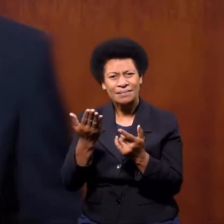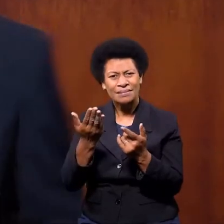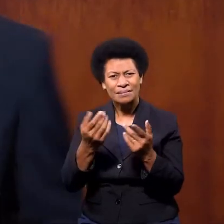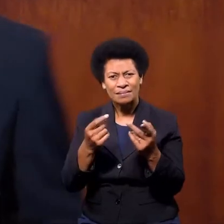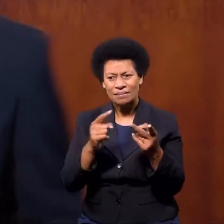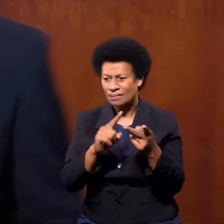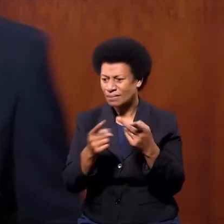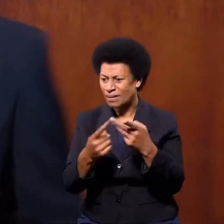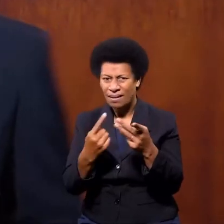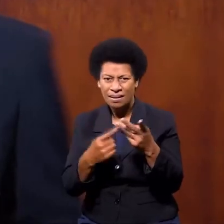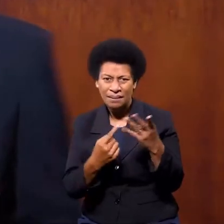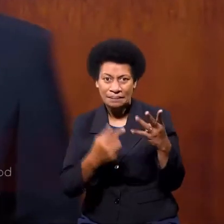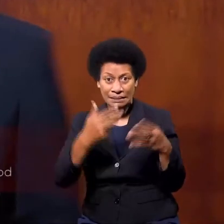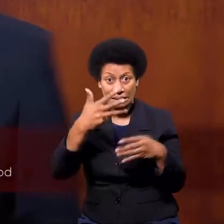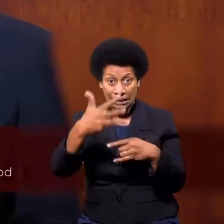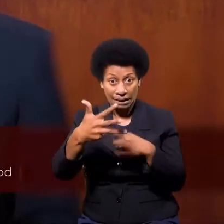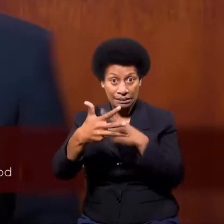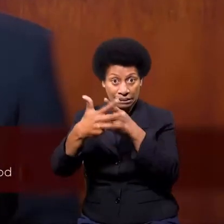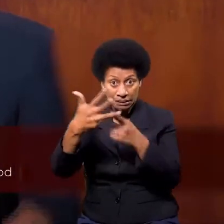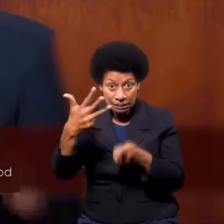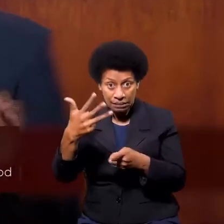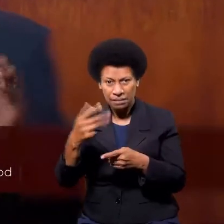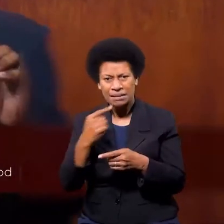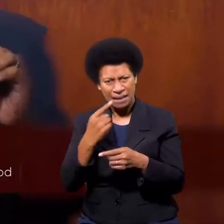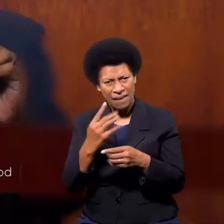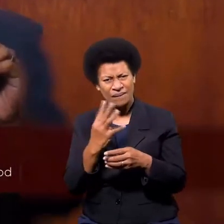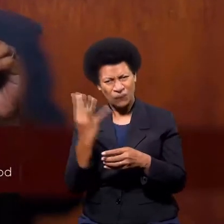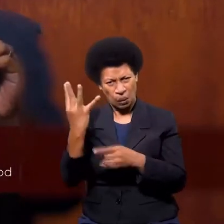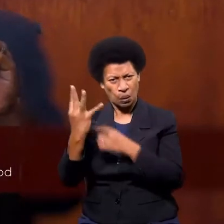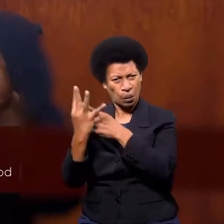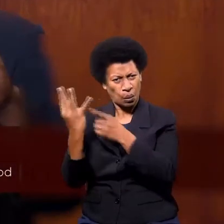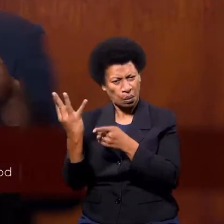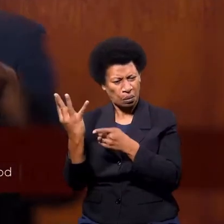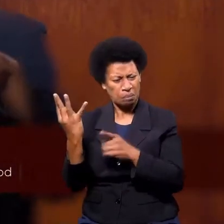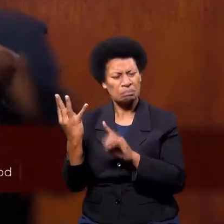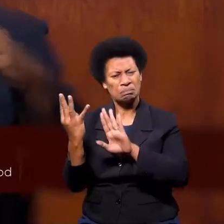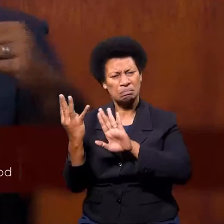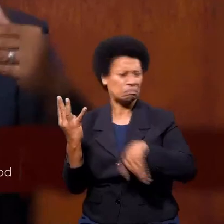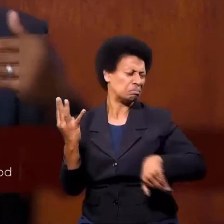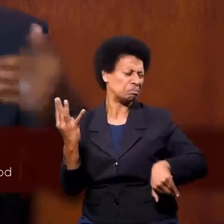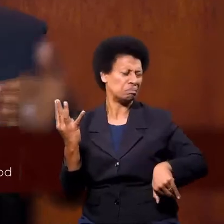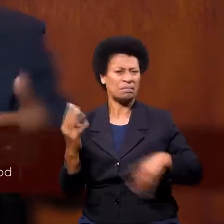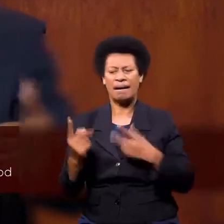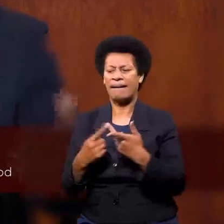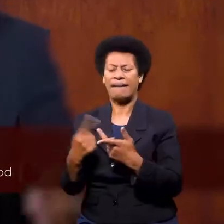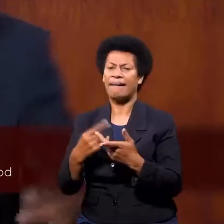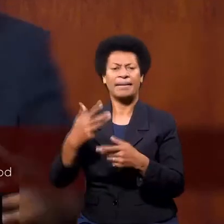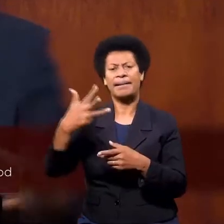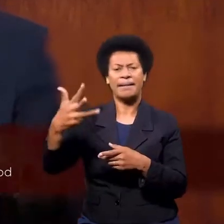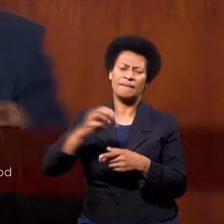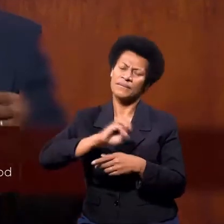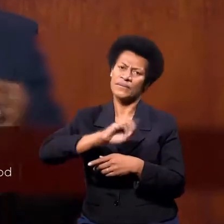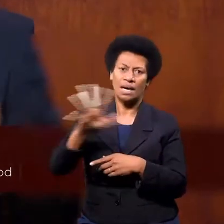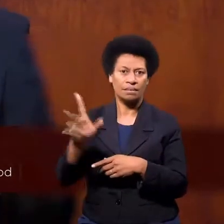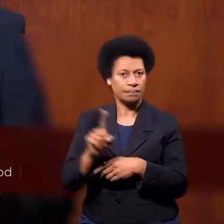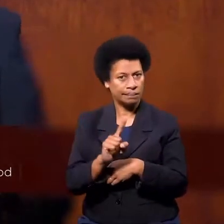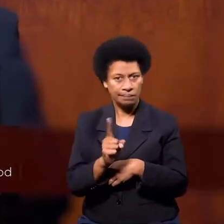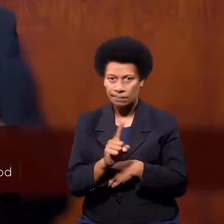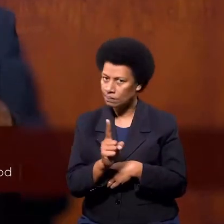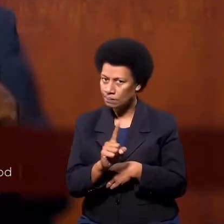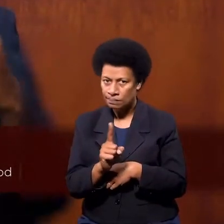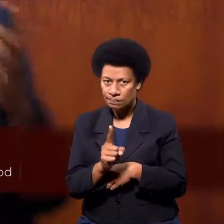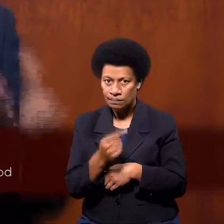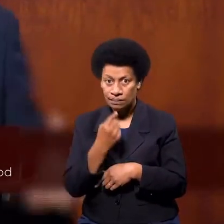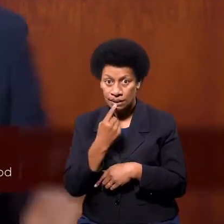any other nine. Okay, if you are saying that, you know, this is for everyone, if we say